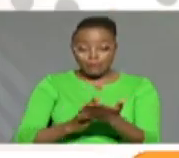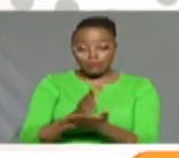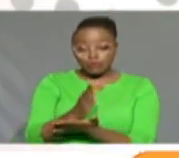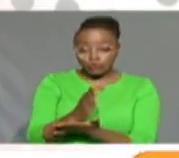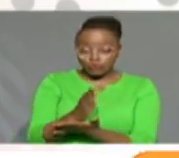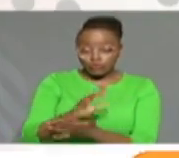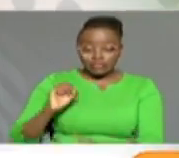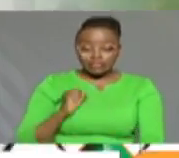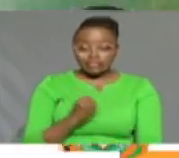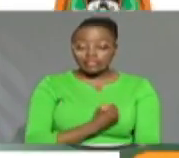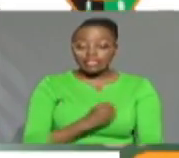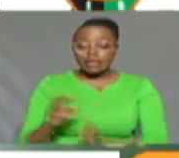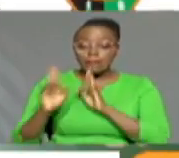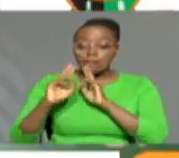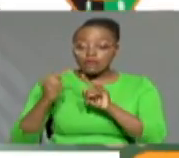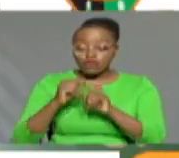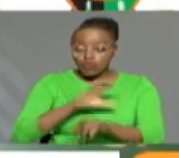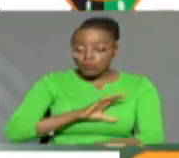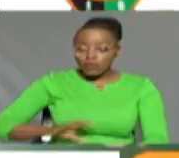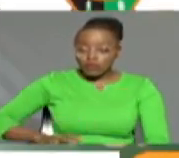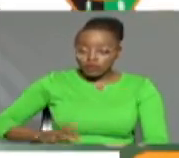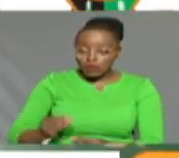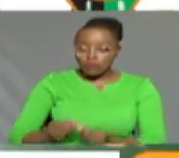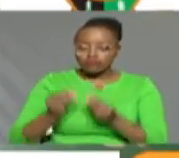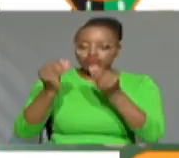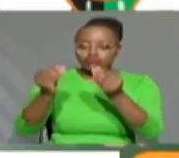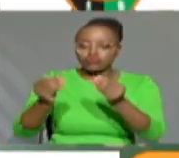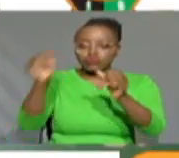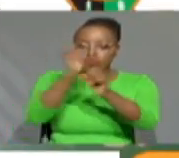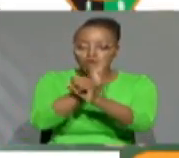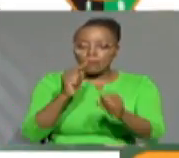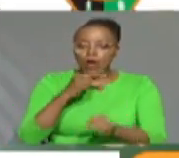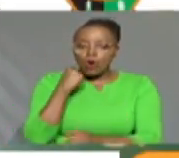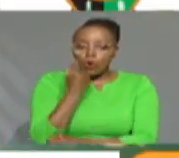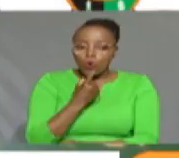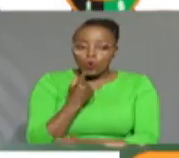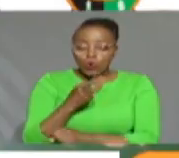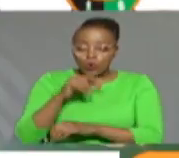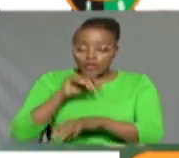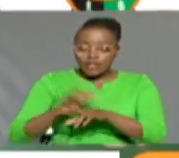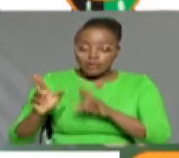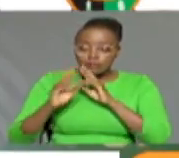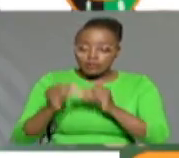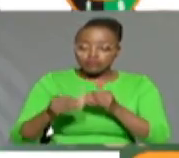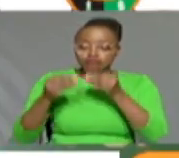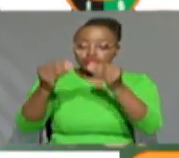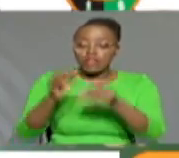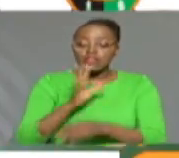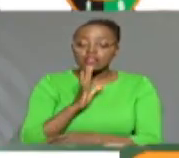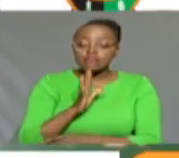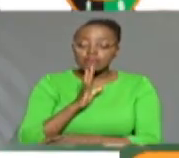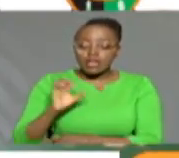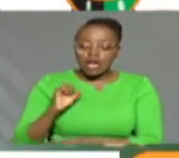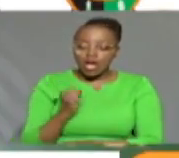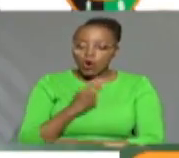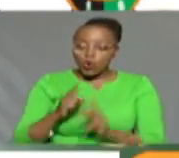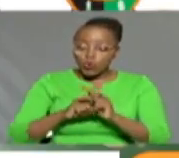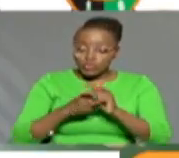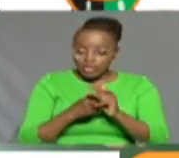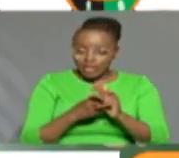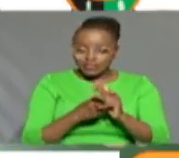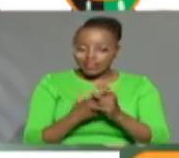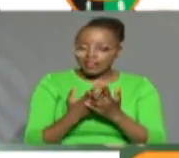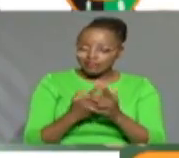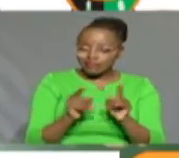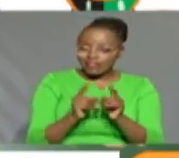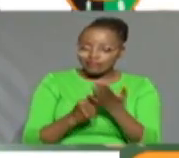Senate. The report from the commission shall be forwarded to the president, who then takes the report to the Speaker of the Senate, who initiates a motion of